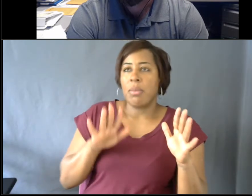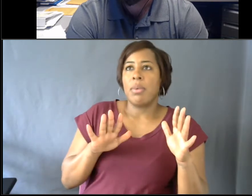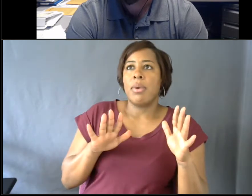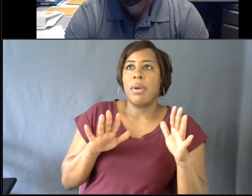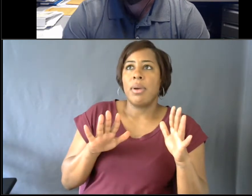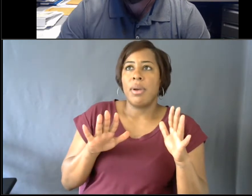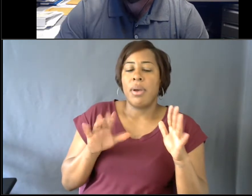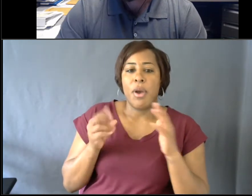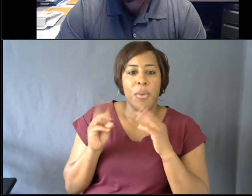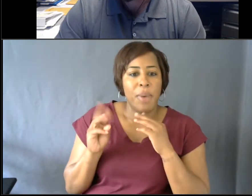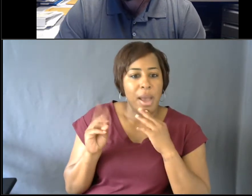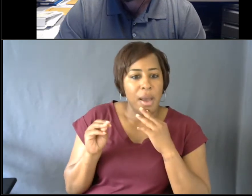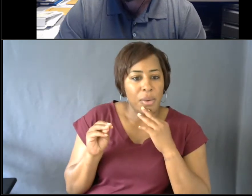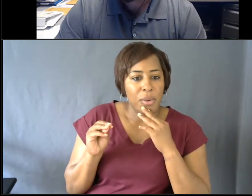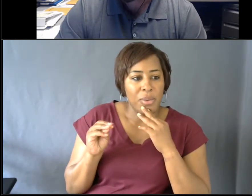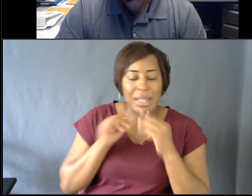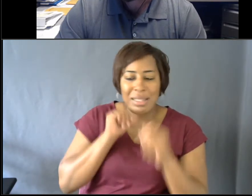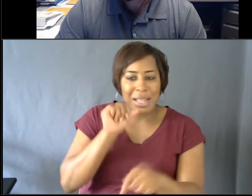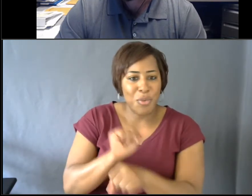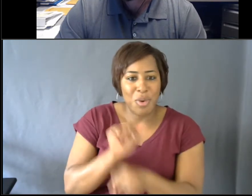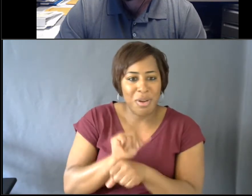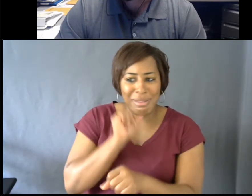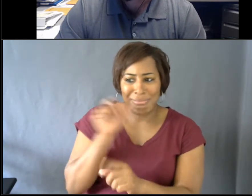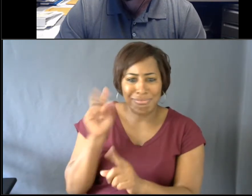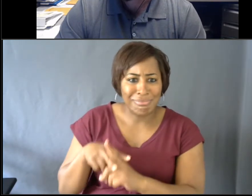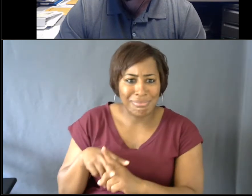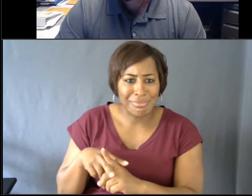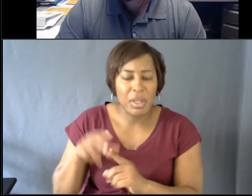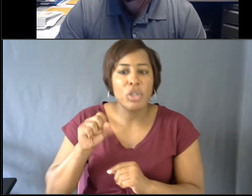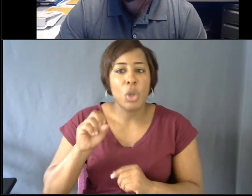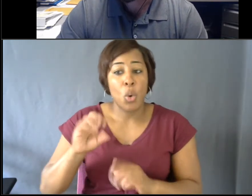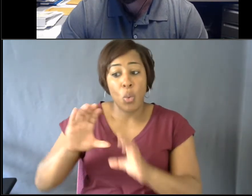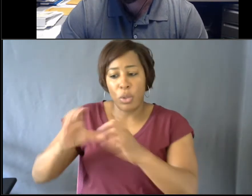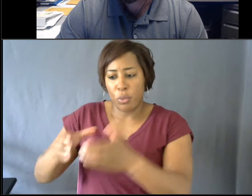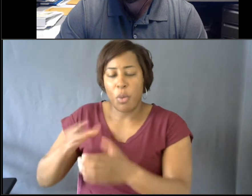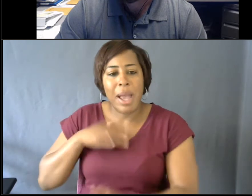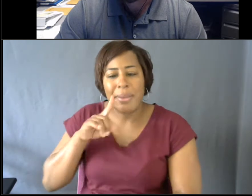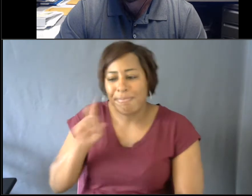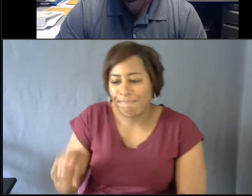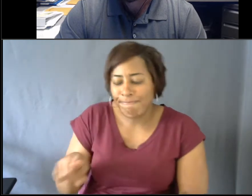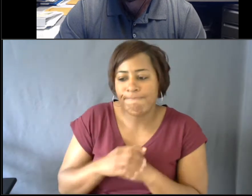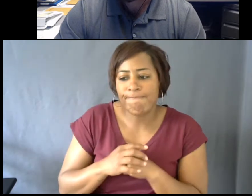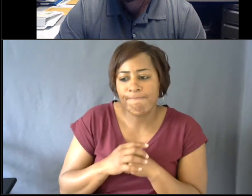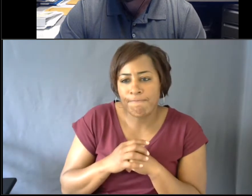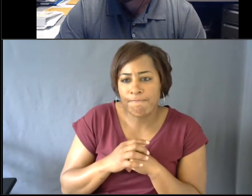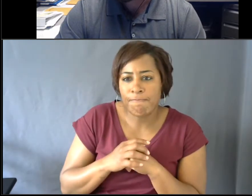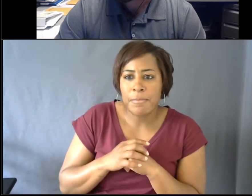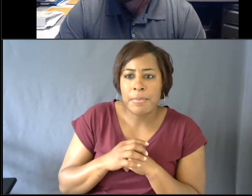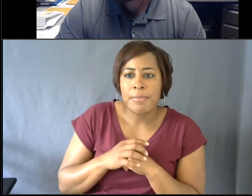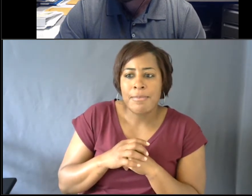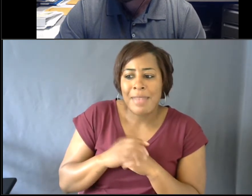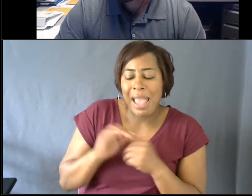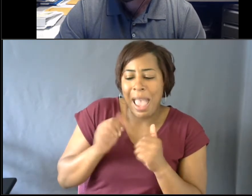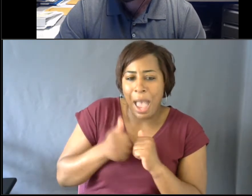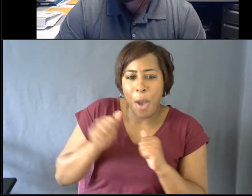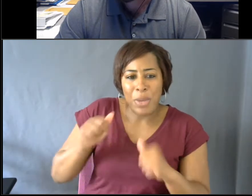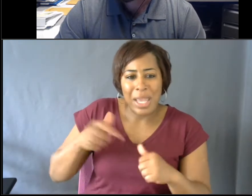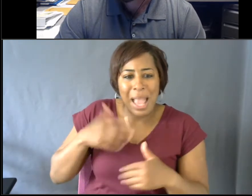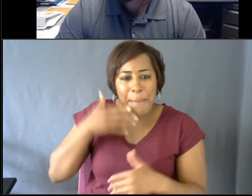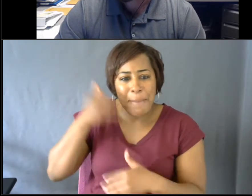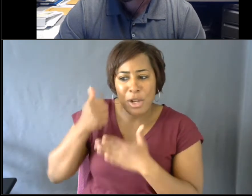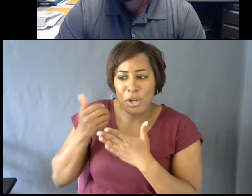realized, oh no, this isn't going to work for you. So I asked that group, how can I better serve you with